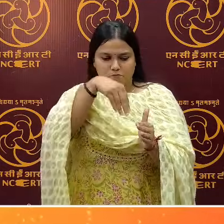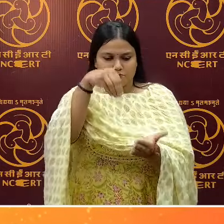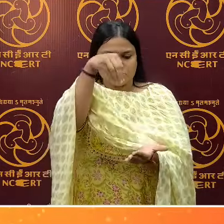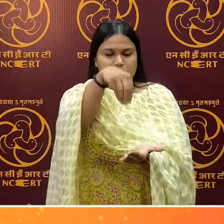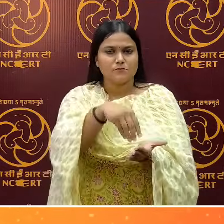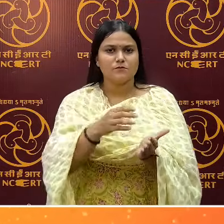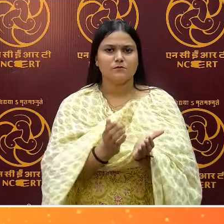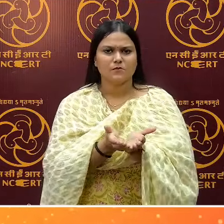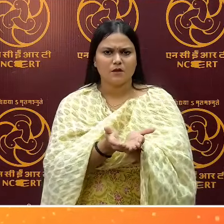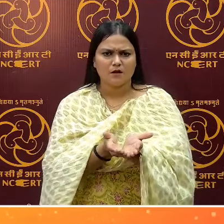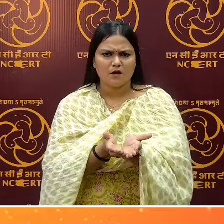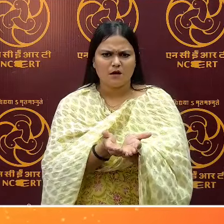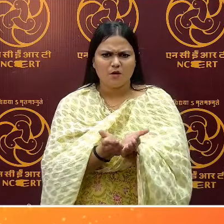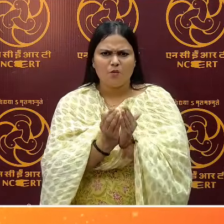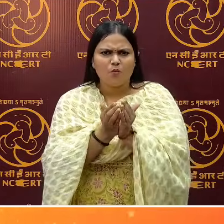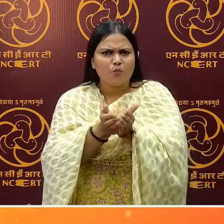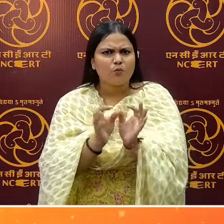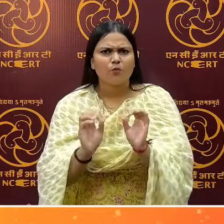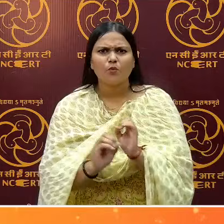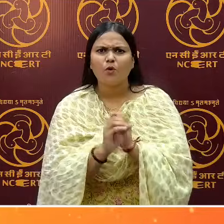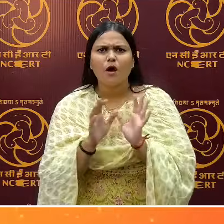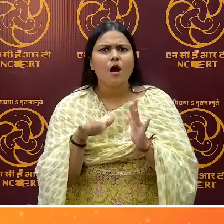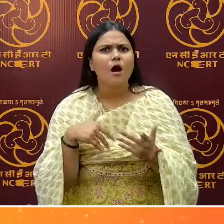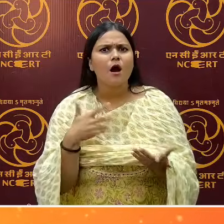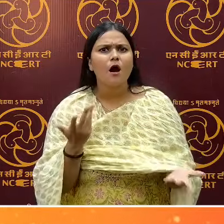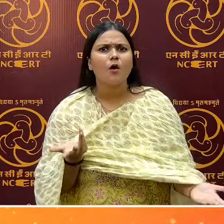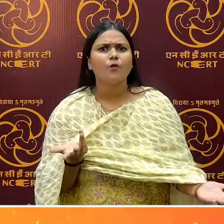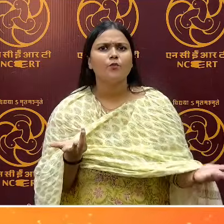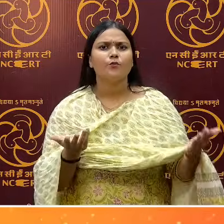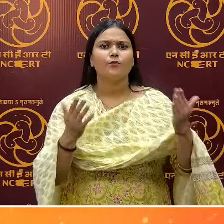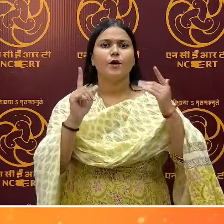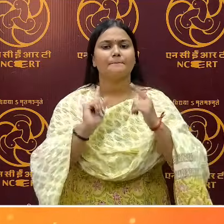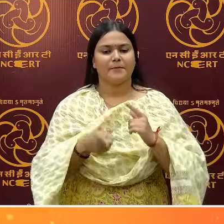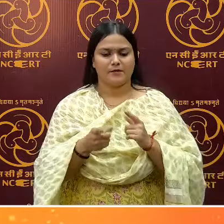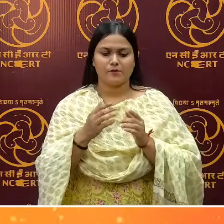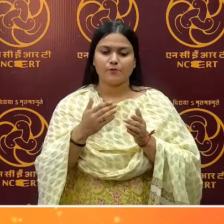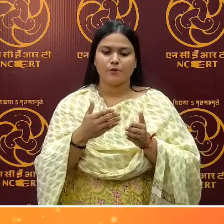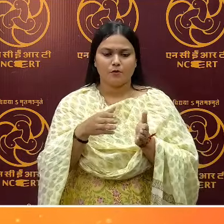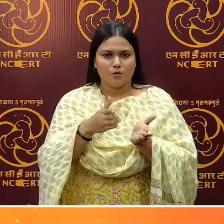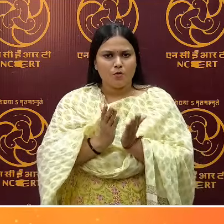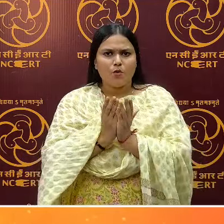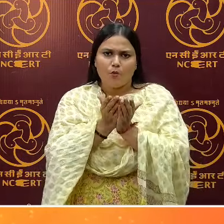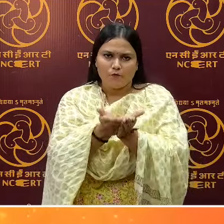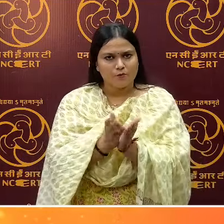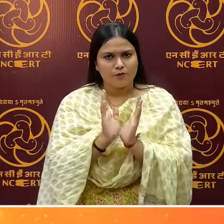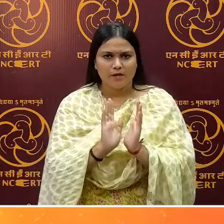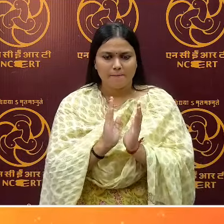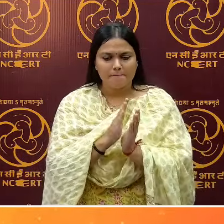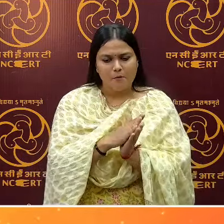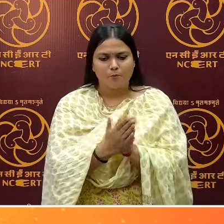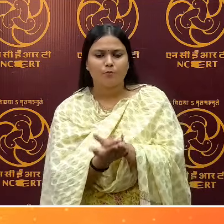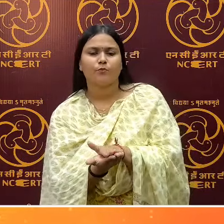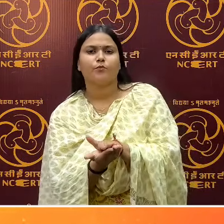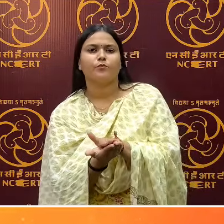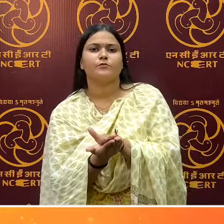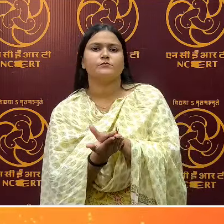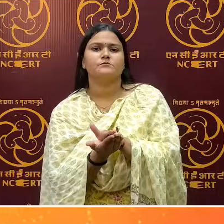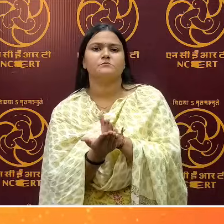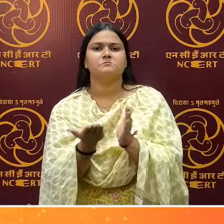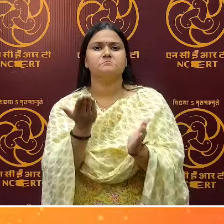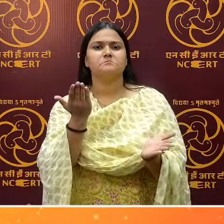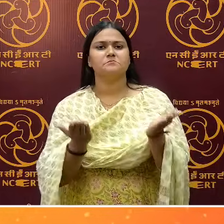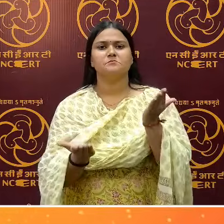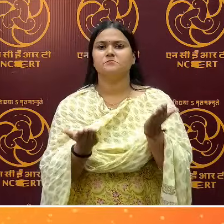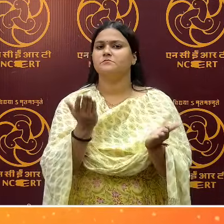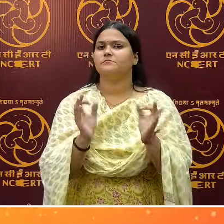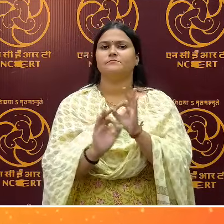not floating. It is floating, but it has flipped. If you notice, Yeah, it's not balanced. it is